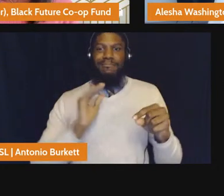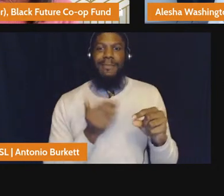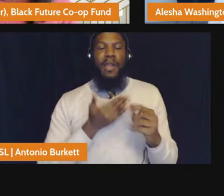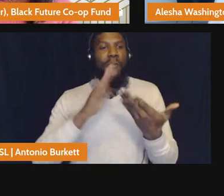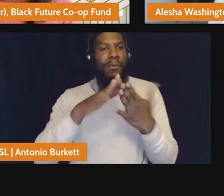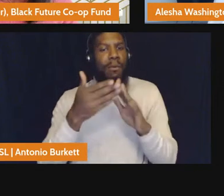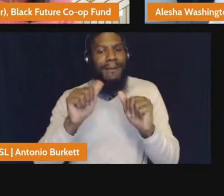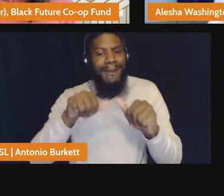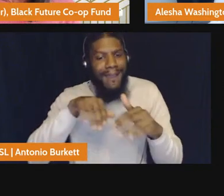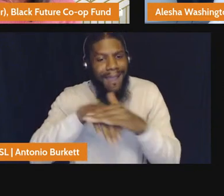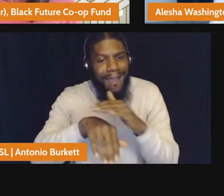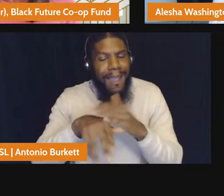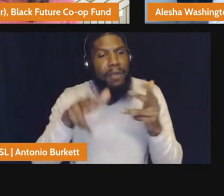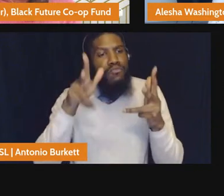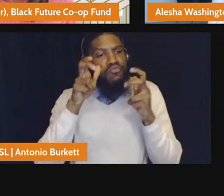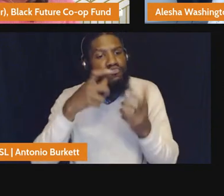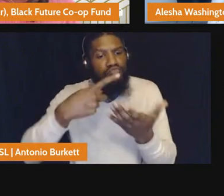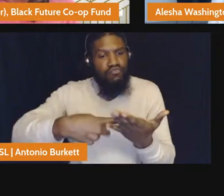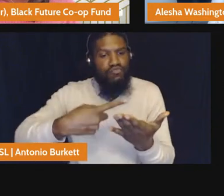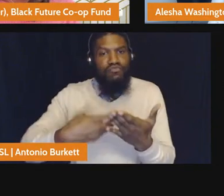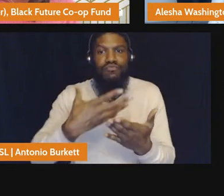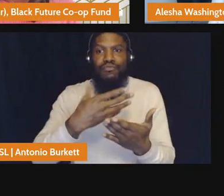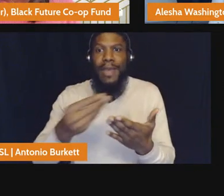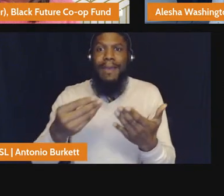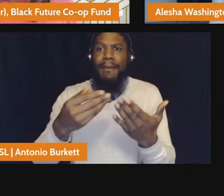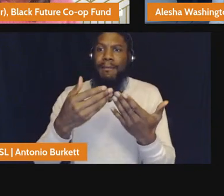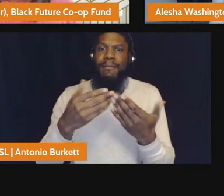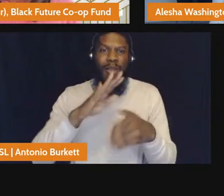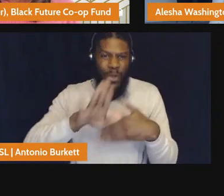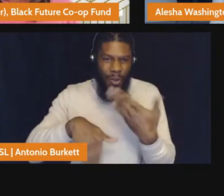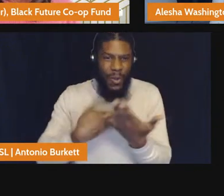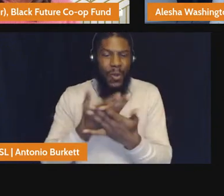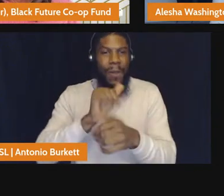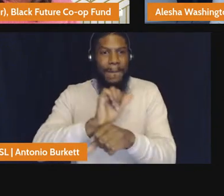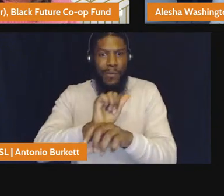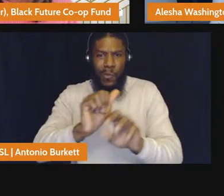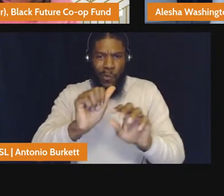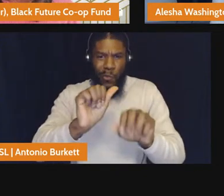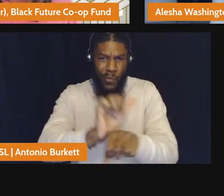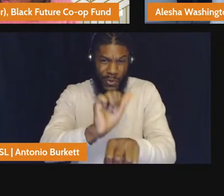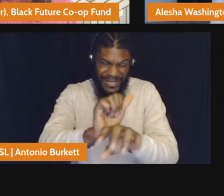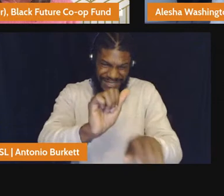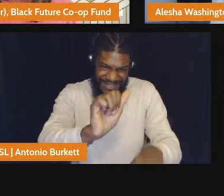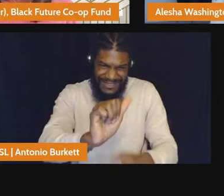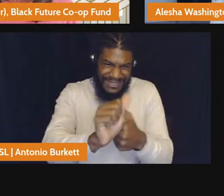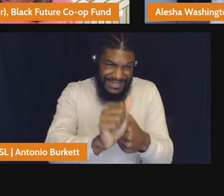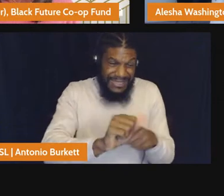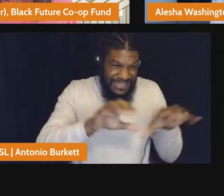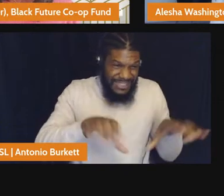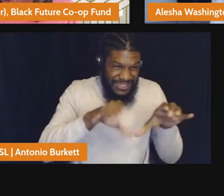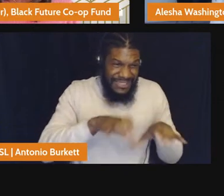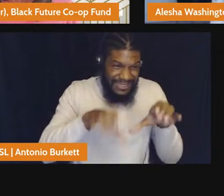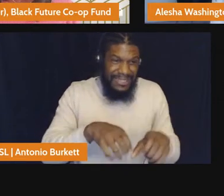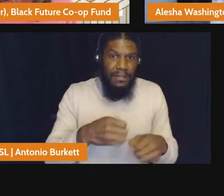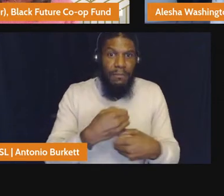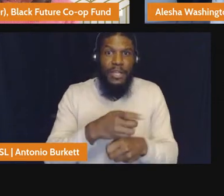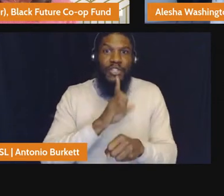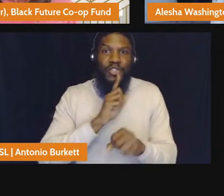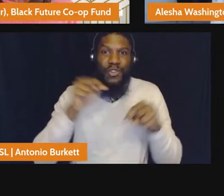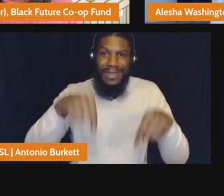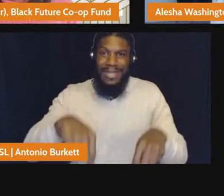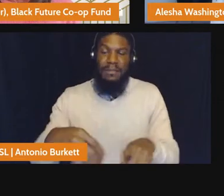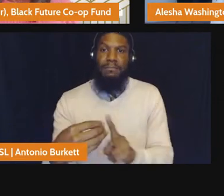rich discussion. And thank you to everyone working behind the scenes to ensure that we could have this conversation and share this space